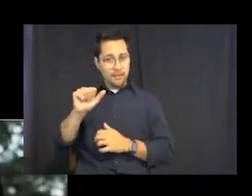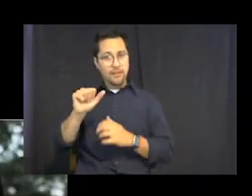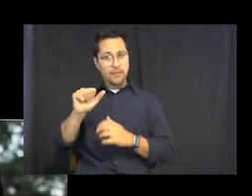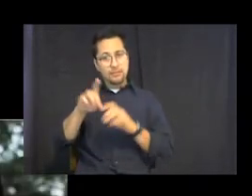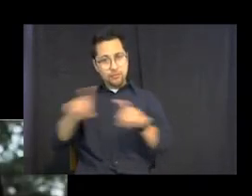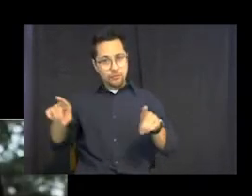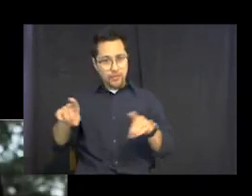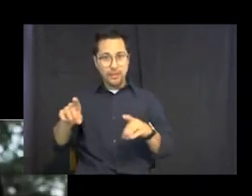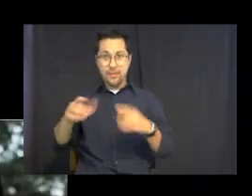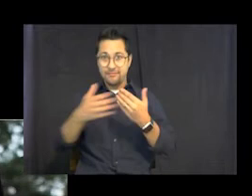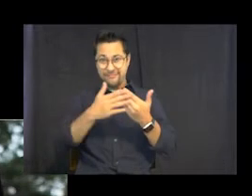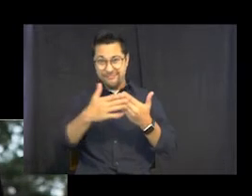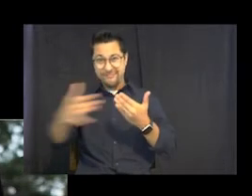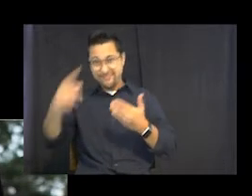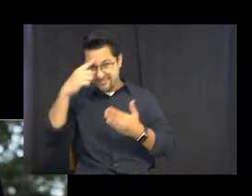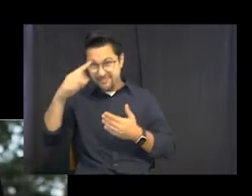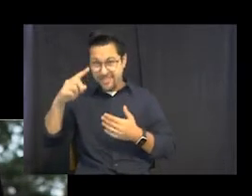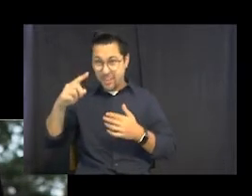10 years.